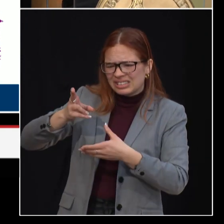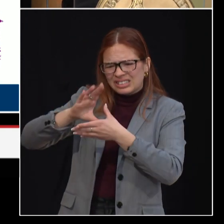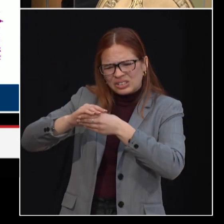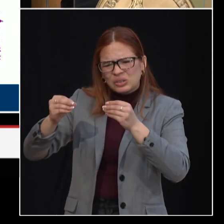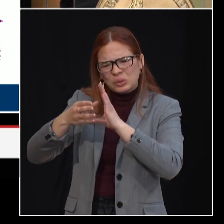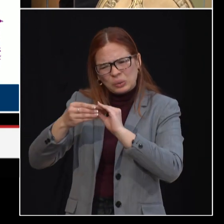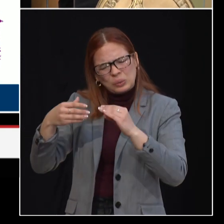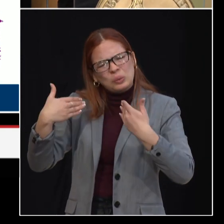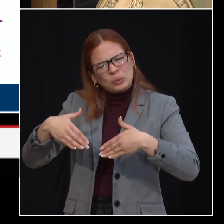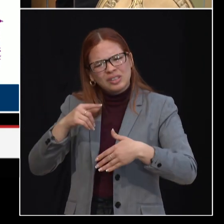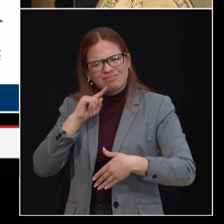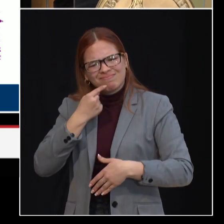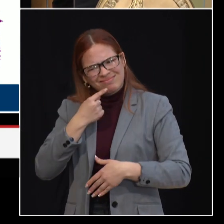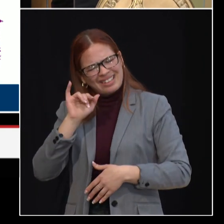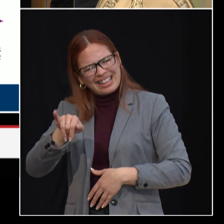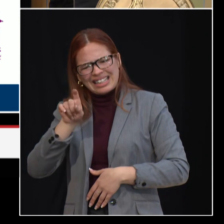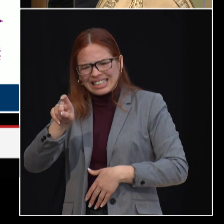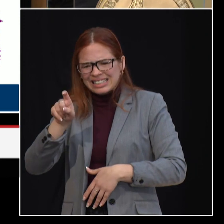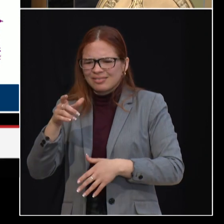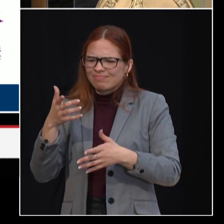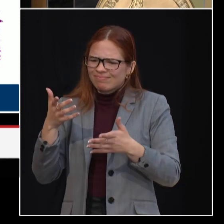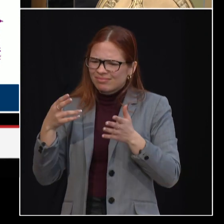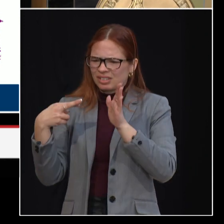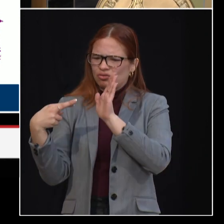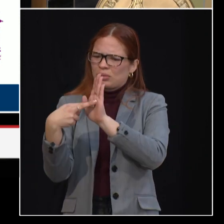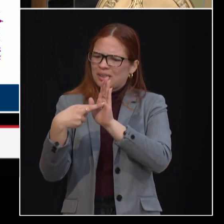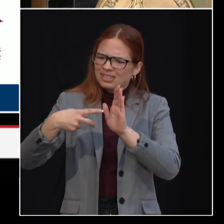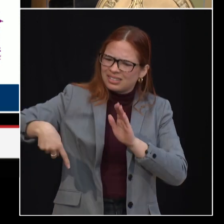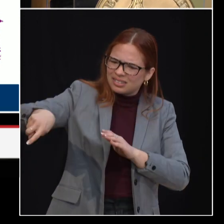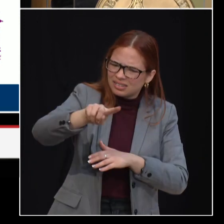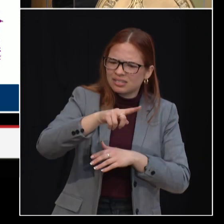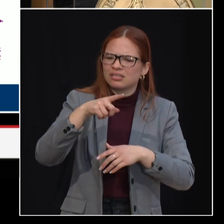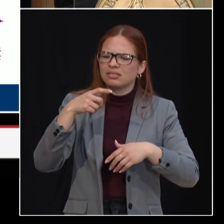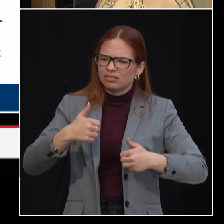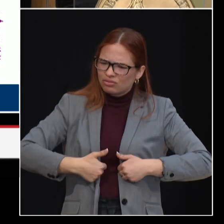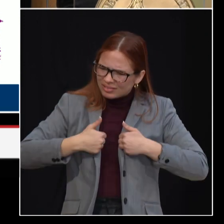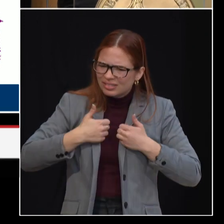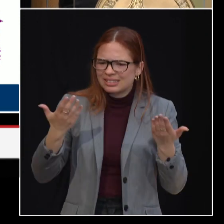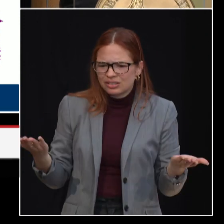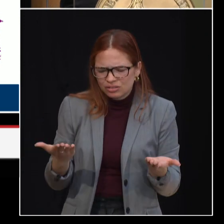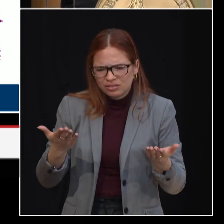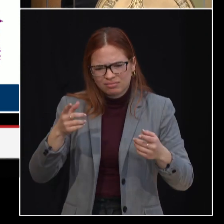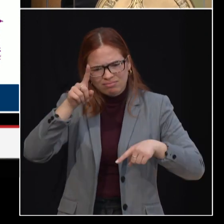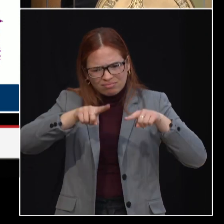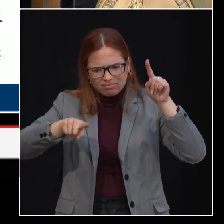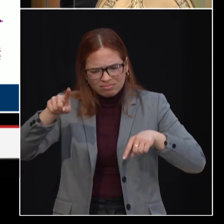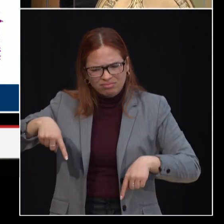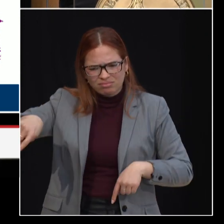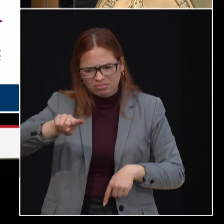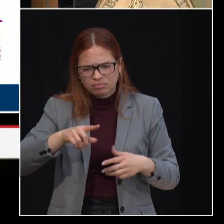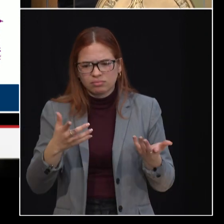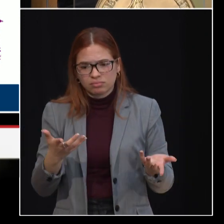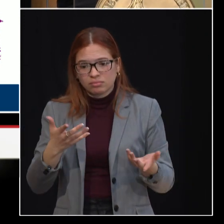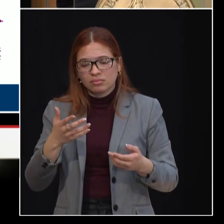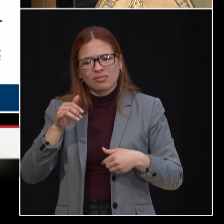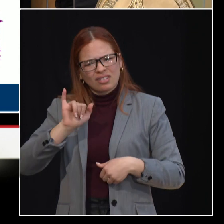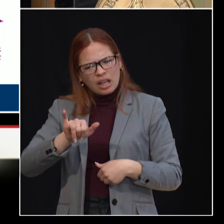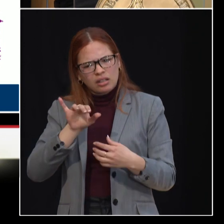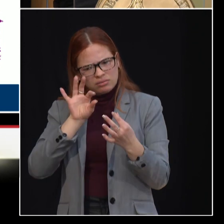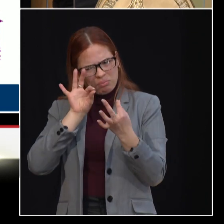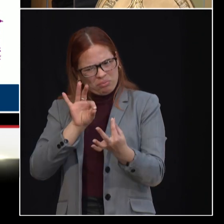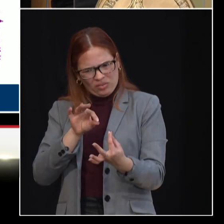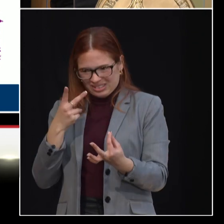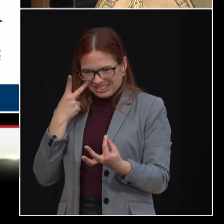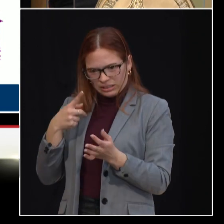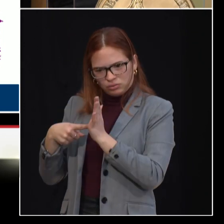of our district. This year also includes a purposeful effort to highlight all 8 wards and across different business